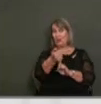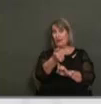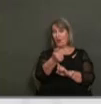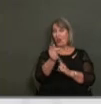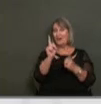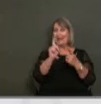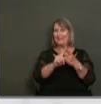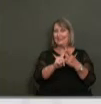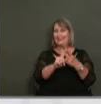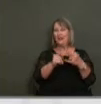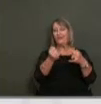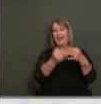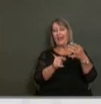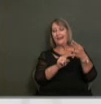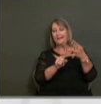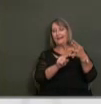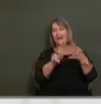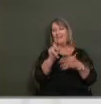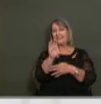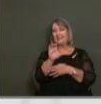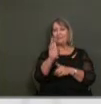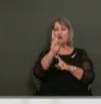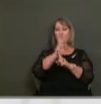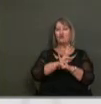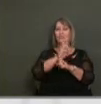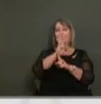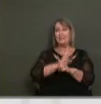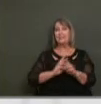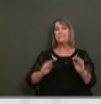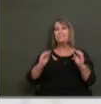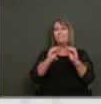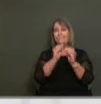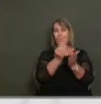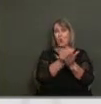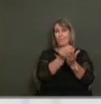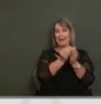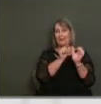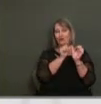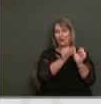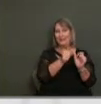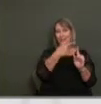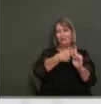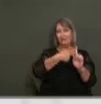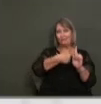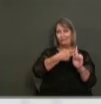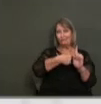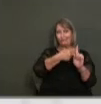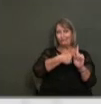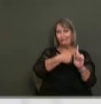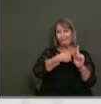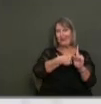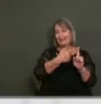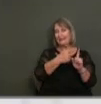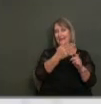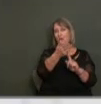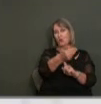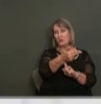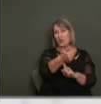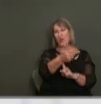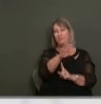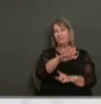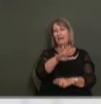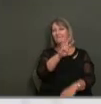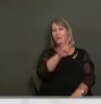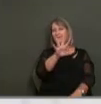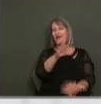the end of December. So there's 6 months of additional funding for the lease of the hotel. It has about 45 rooms.